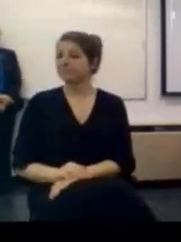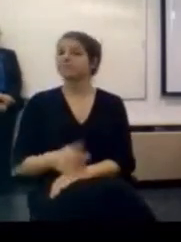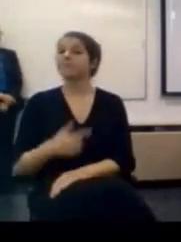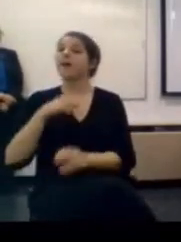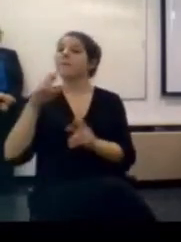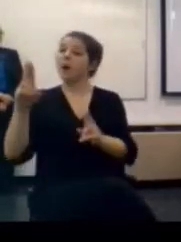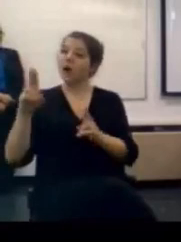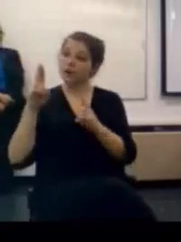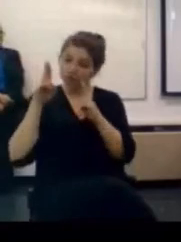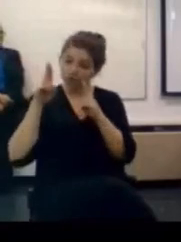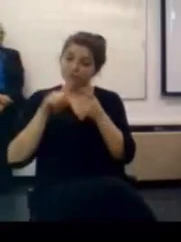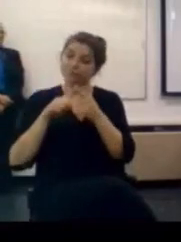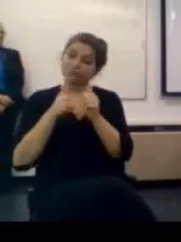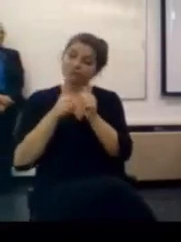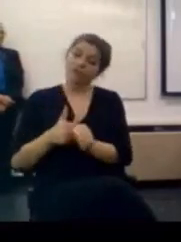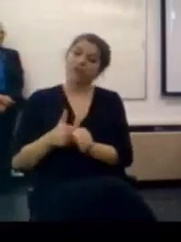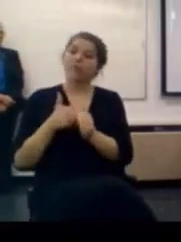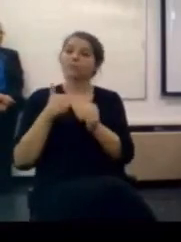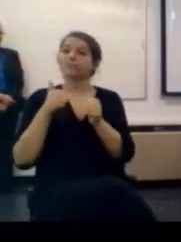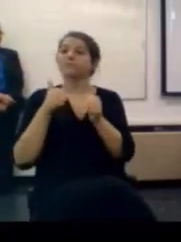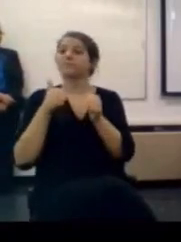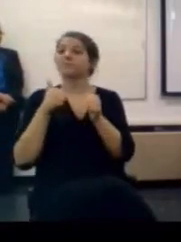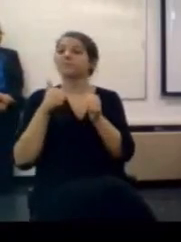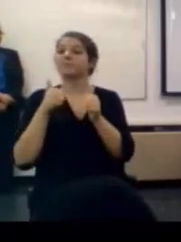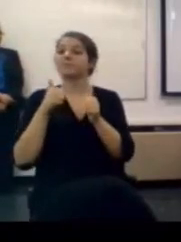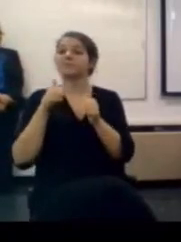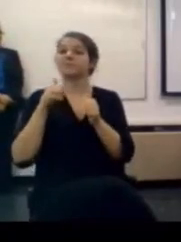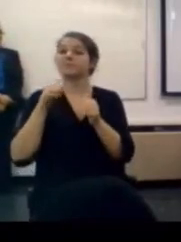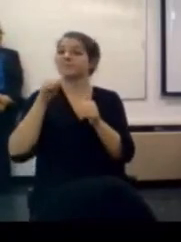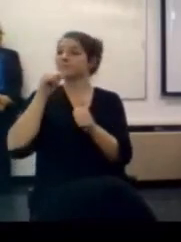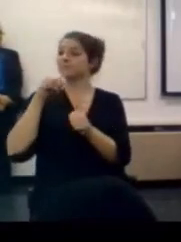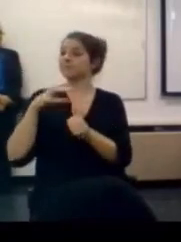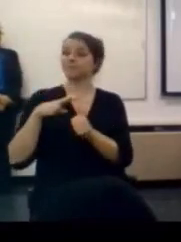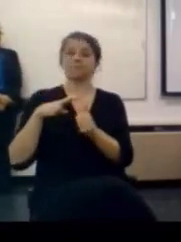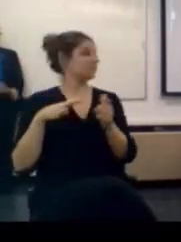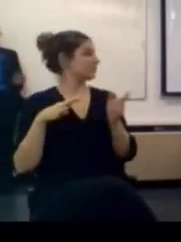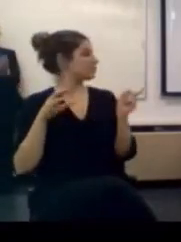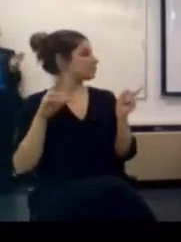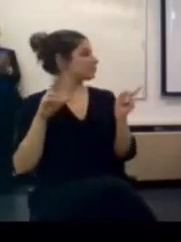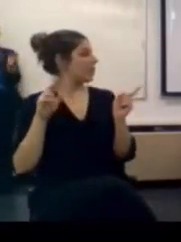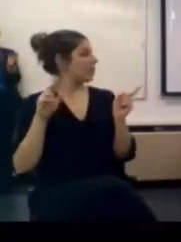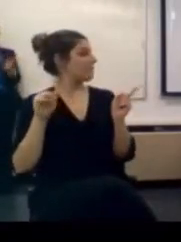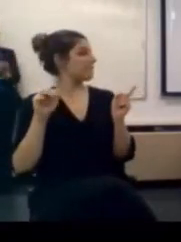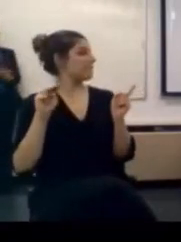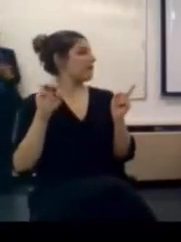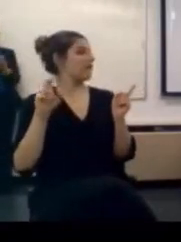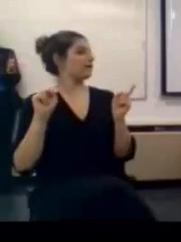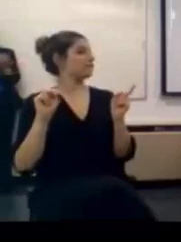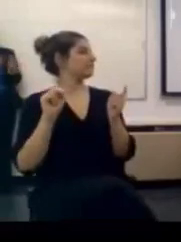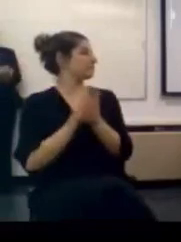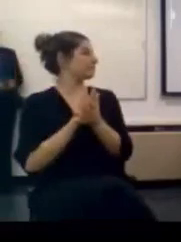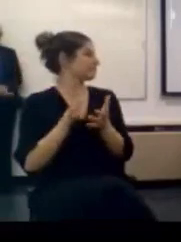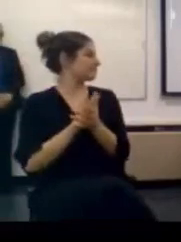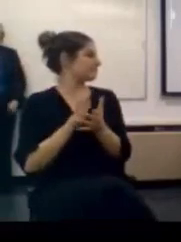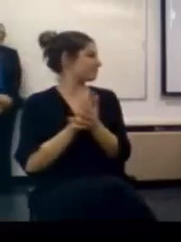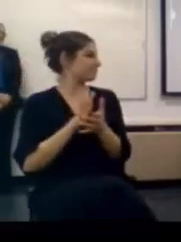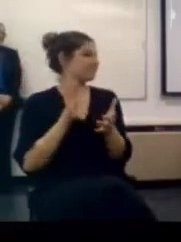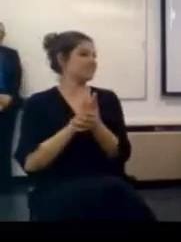here today. I am honored to follow Señora Robles Roman